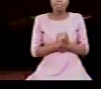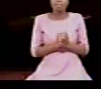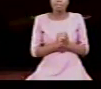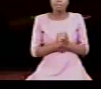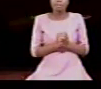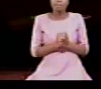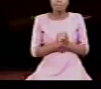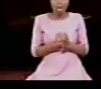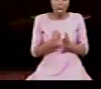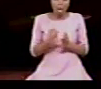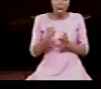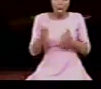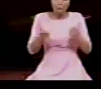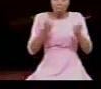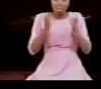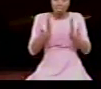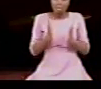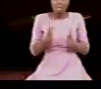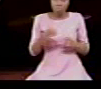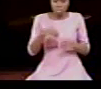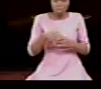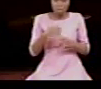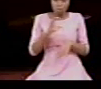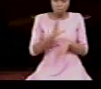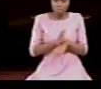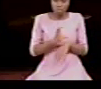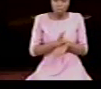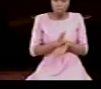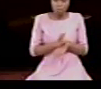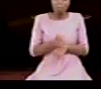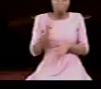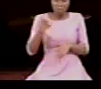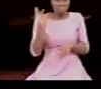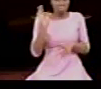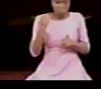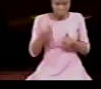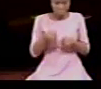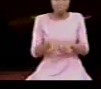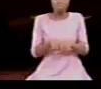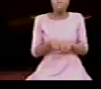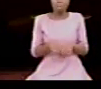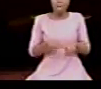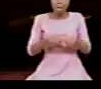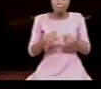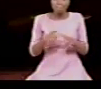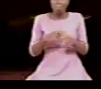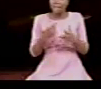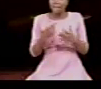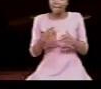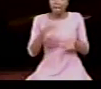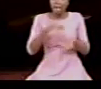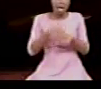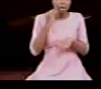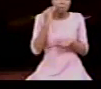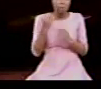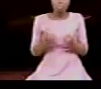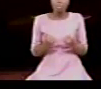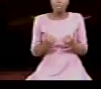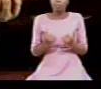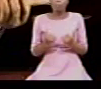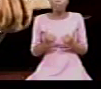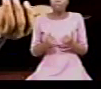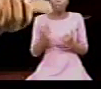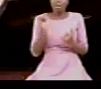these are coordinators. They are in church. Sometimes they preach also, such scripture. But then, at home now,